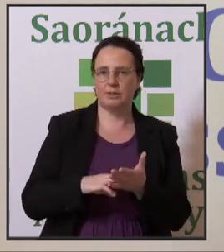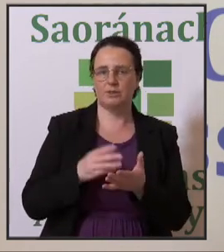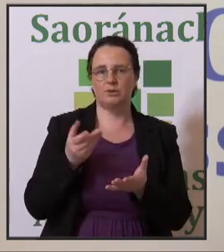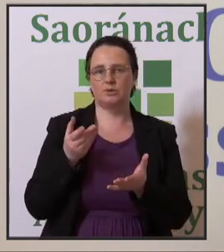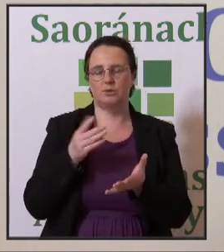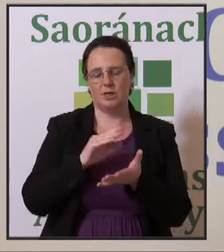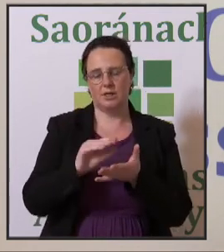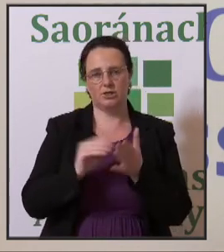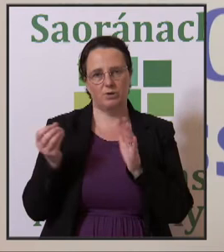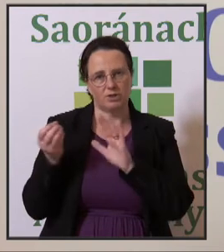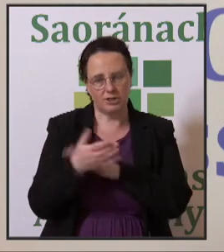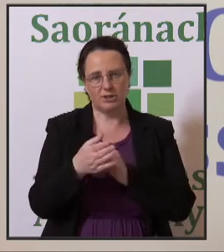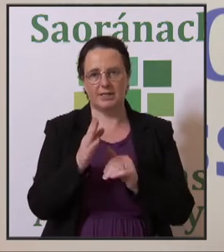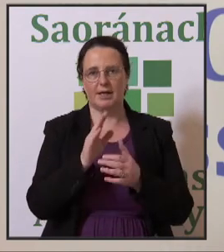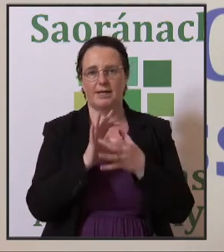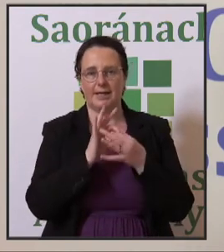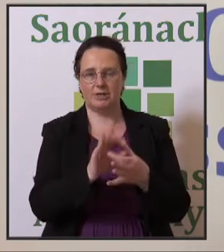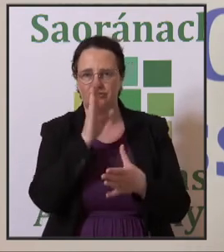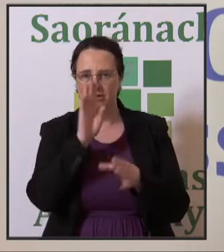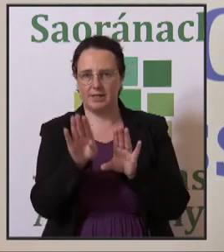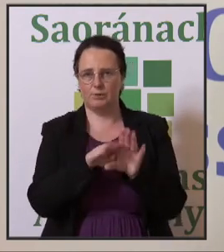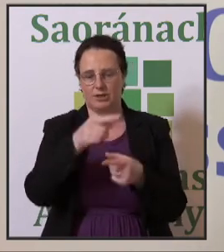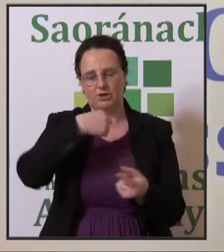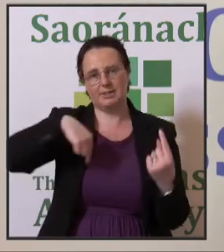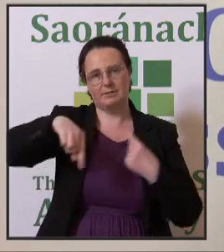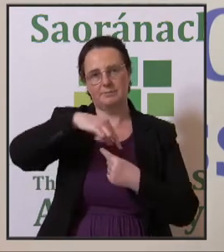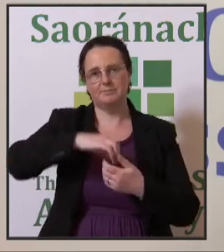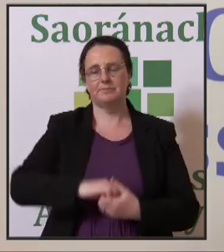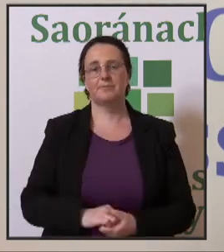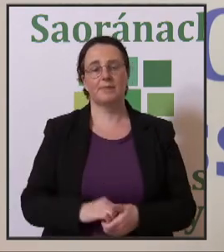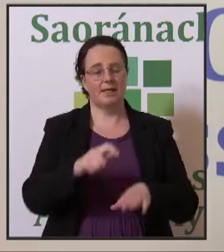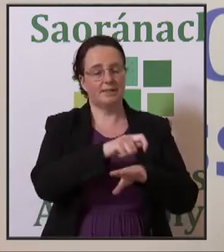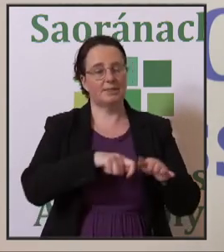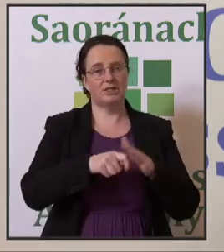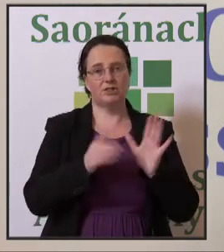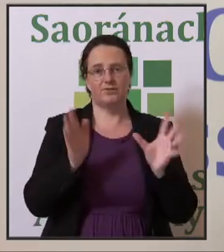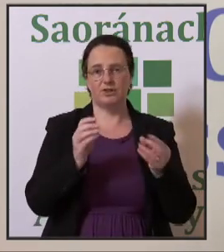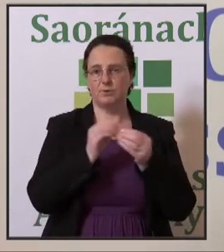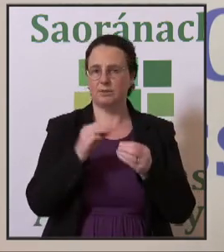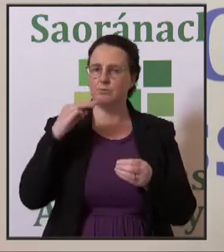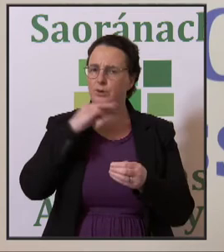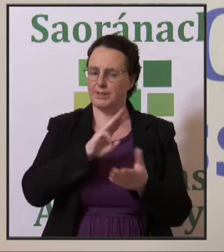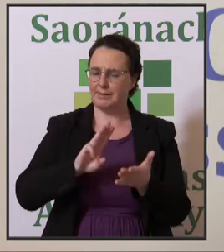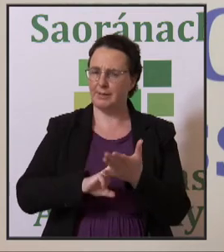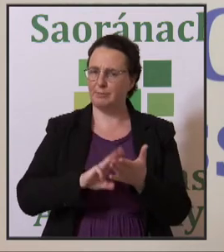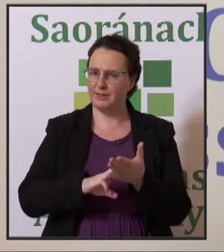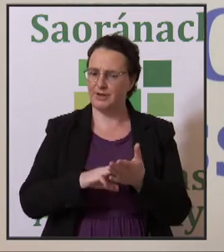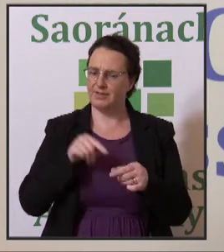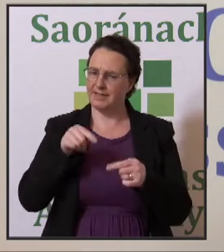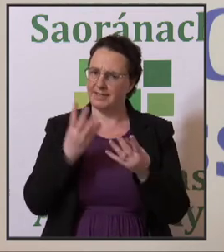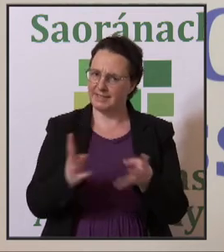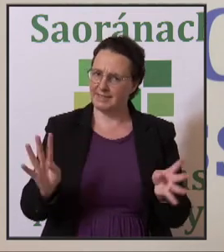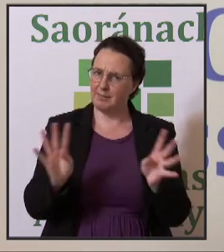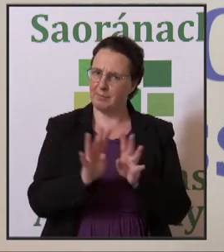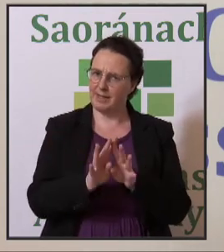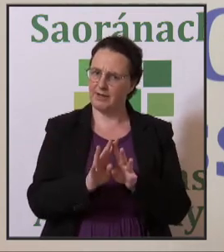contributions to engage directly with us. Now, as the Taoiseach mentioned, it is important that the members of the Assembly hear from a